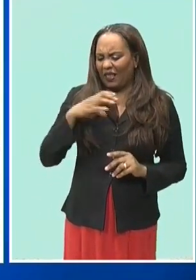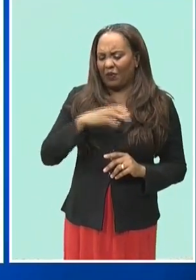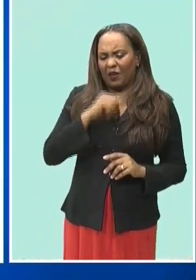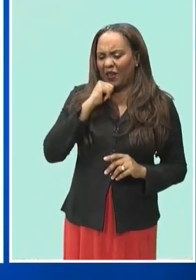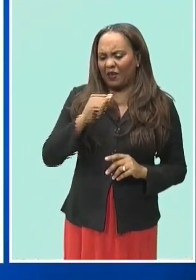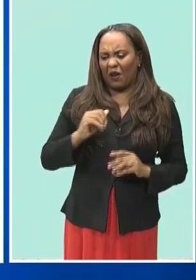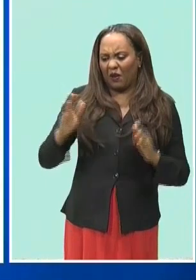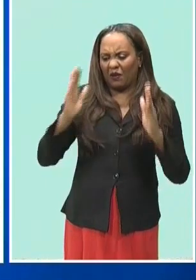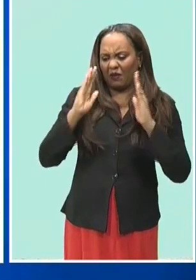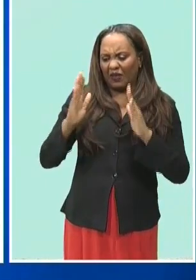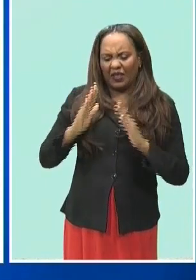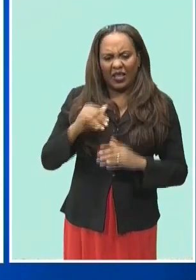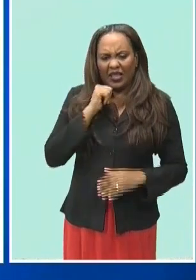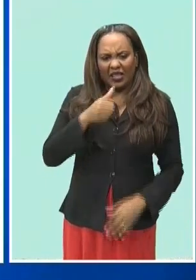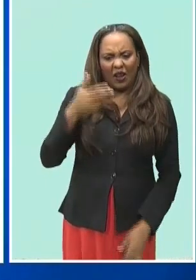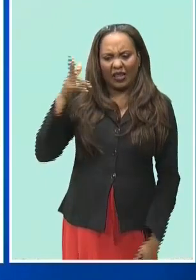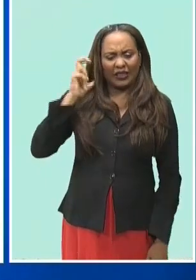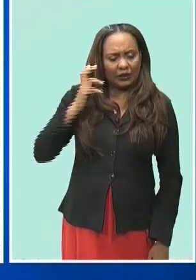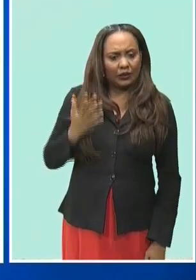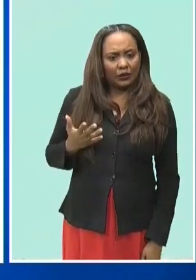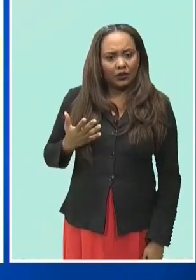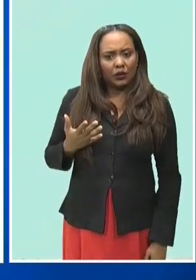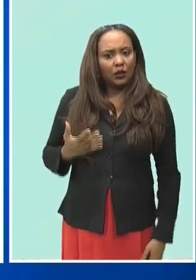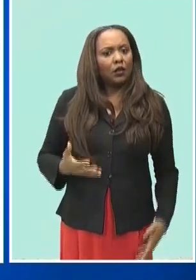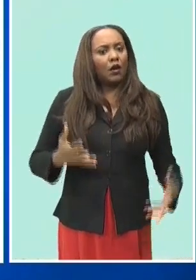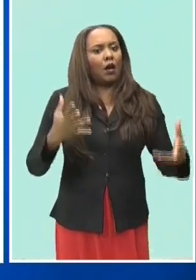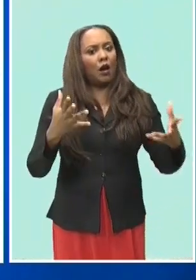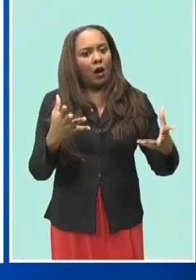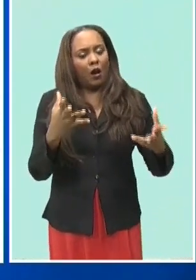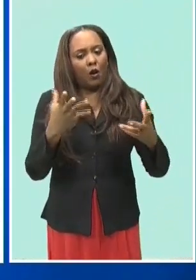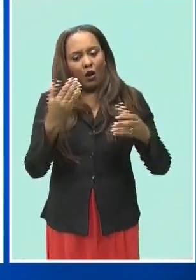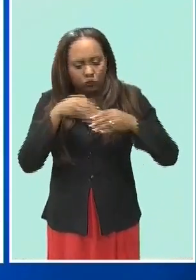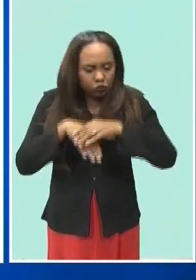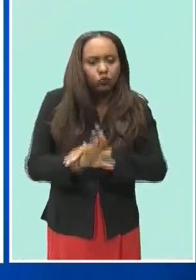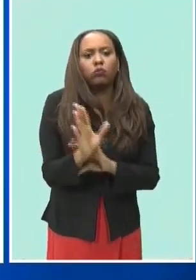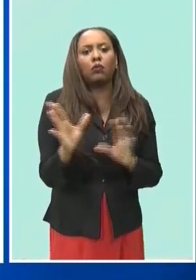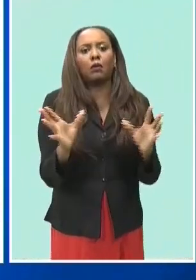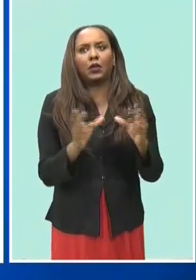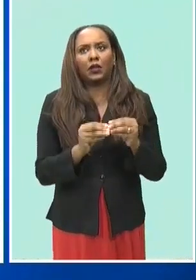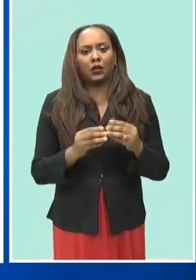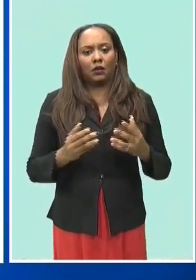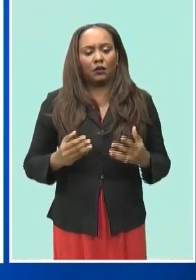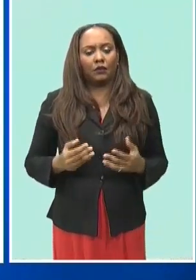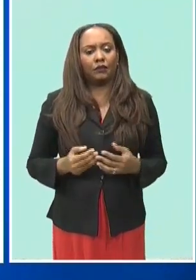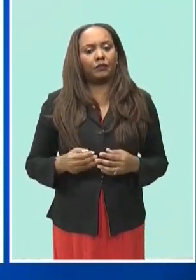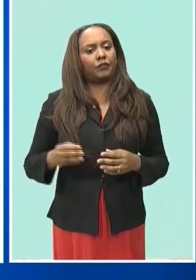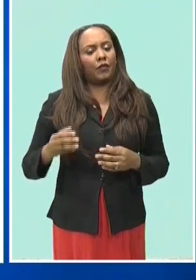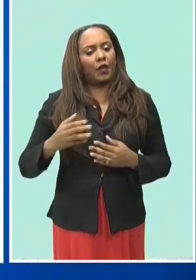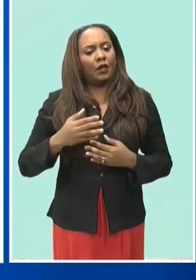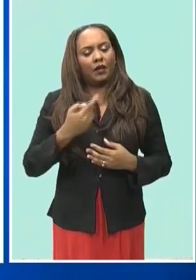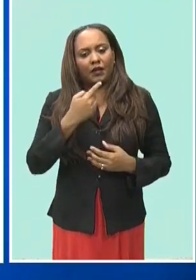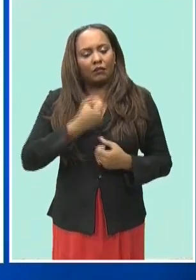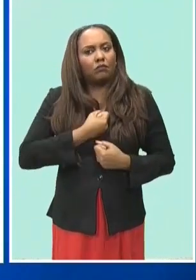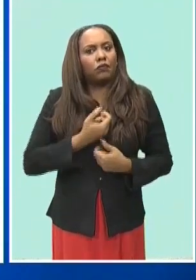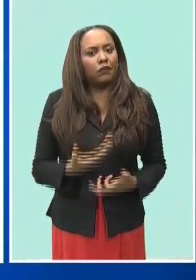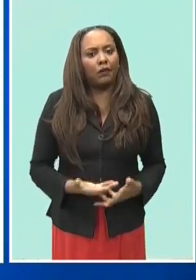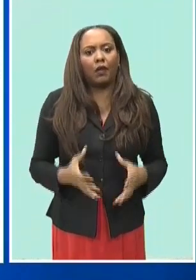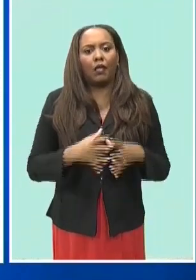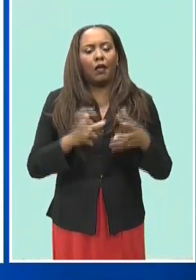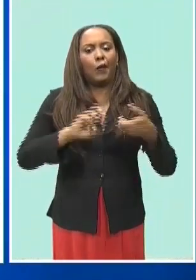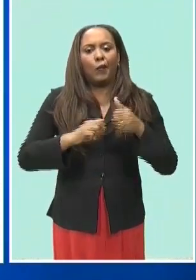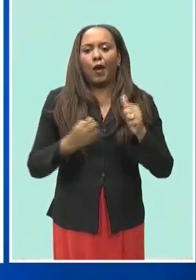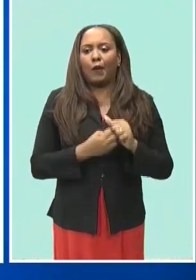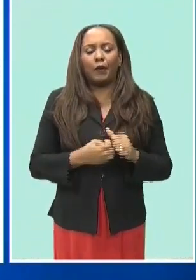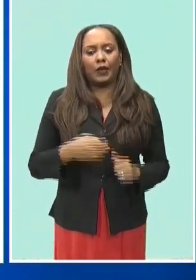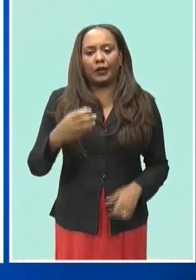to an engagement with residents and the minister. During that meeting, residents had expressed to the minister that several issues have been